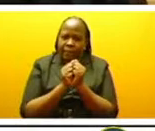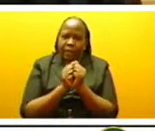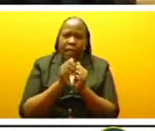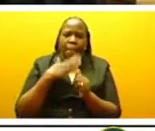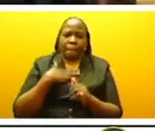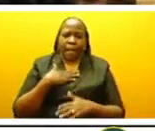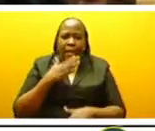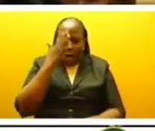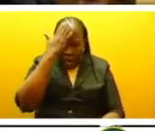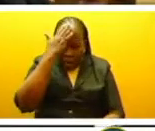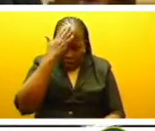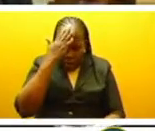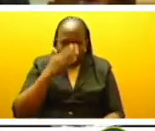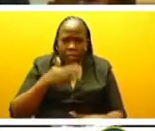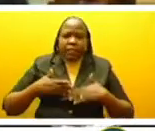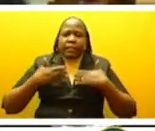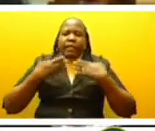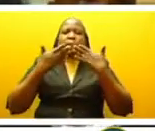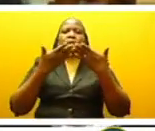submission,